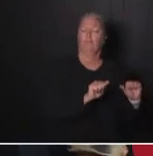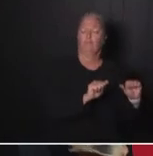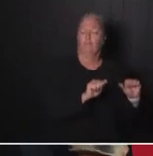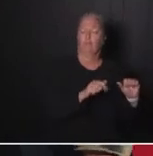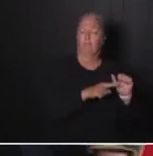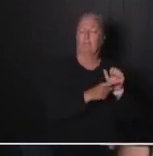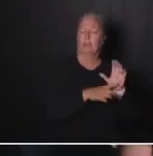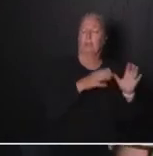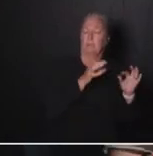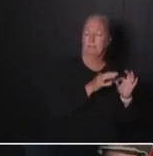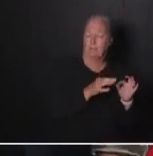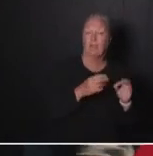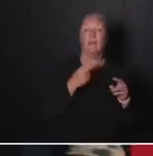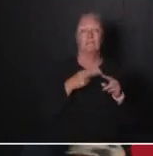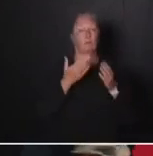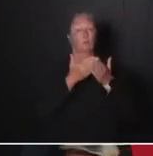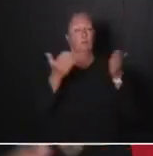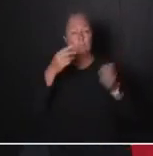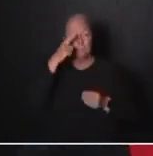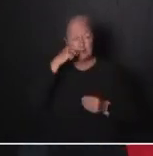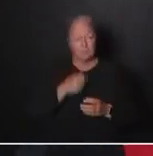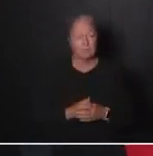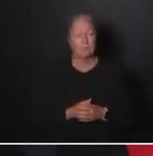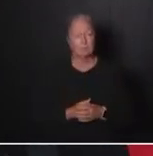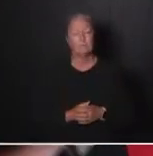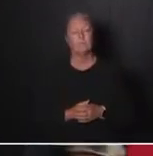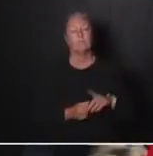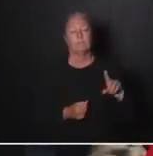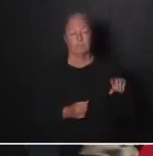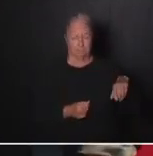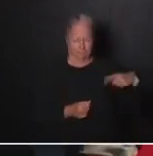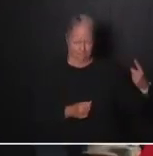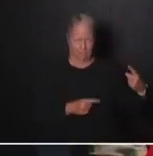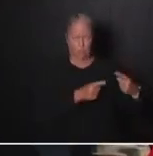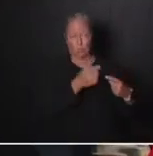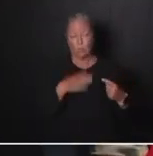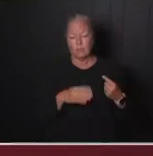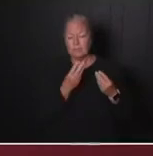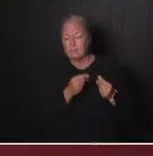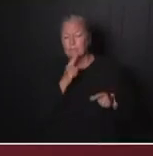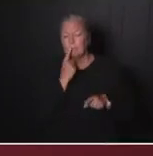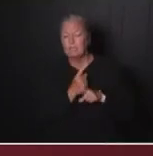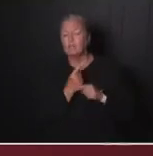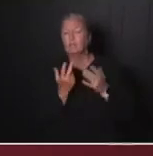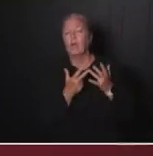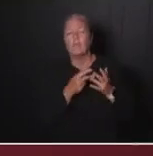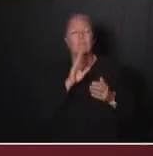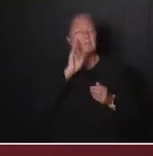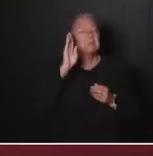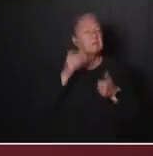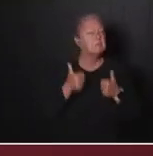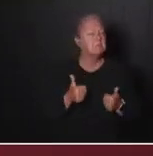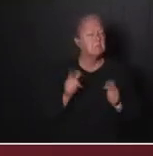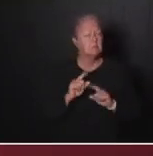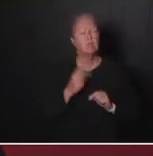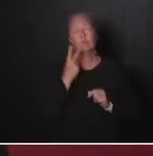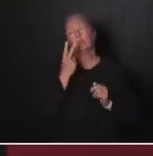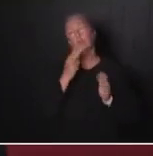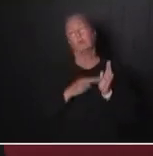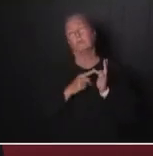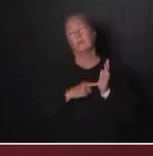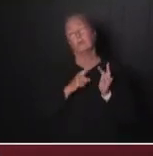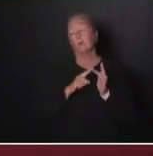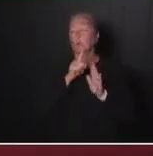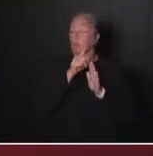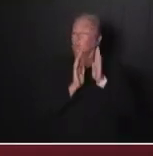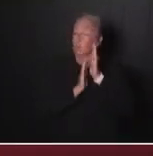votes and one vote in a Brownlow Medal count. So do you want to kind of give some honourable mentions? Well, I think two votes, and it was a